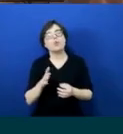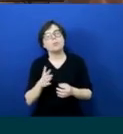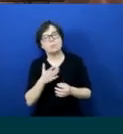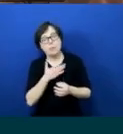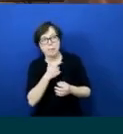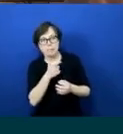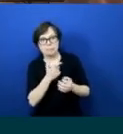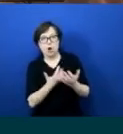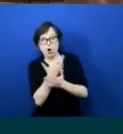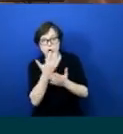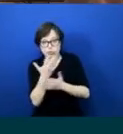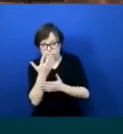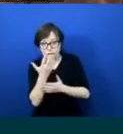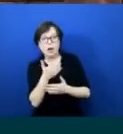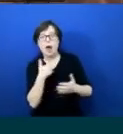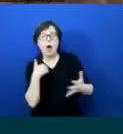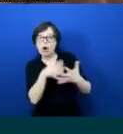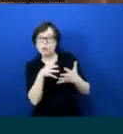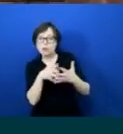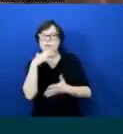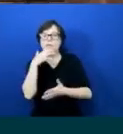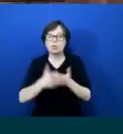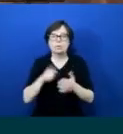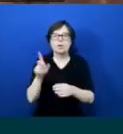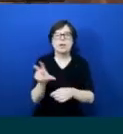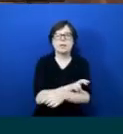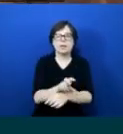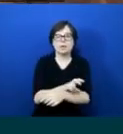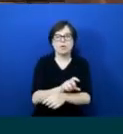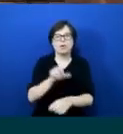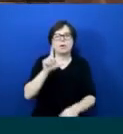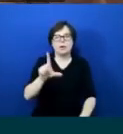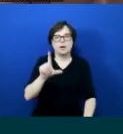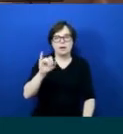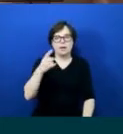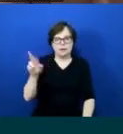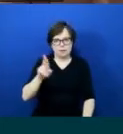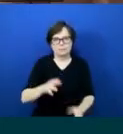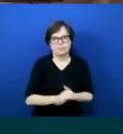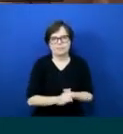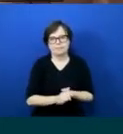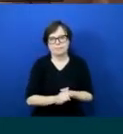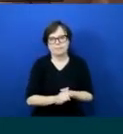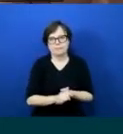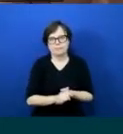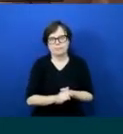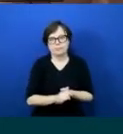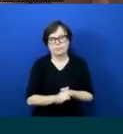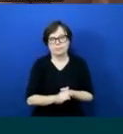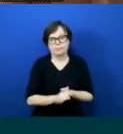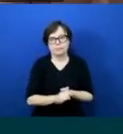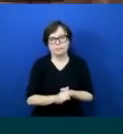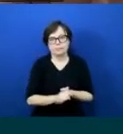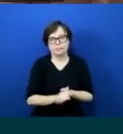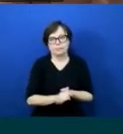in assessing and also managing its urban tree canopy. So LIDAR stands for